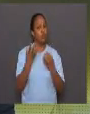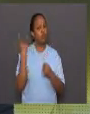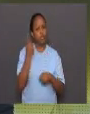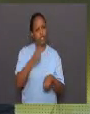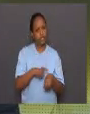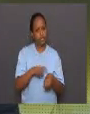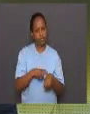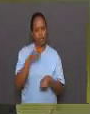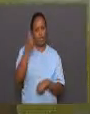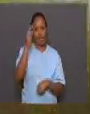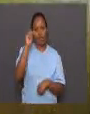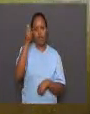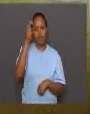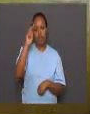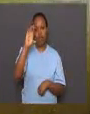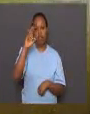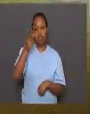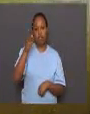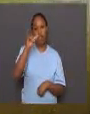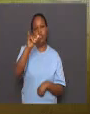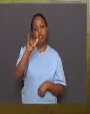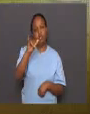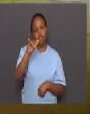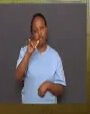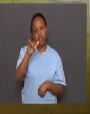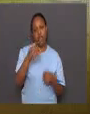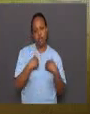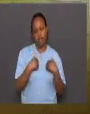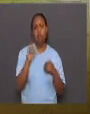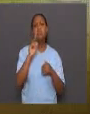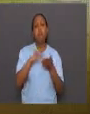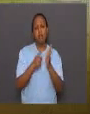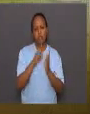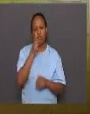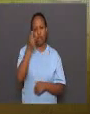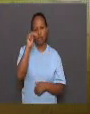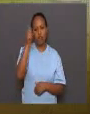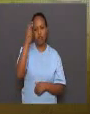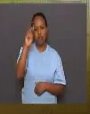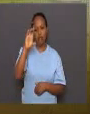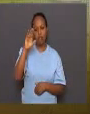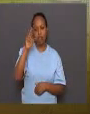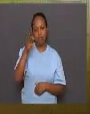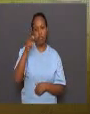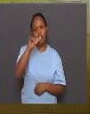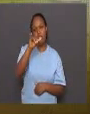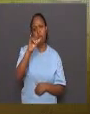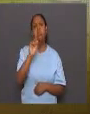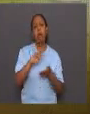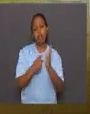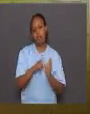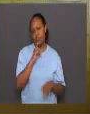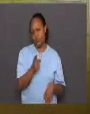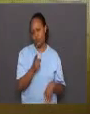the word anarchy. What is anarchy? Please take a minute to